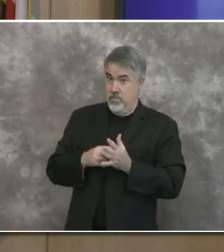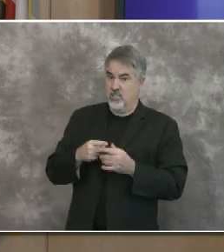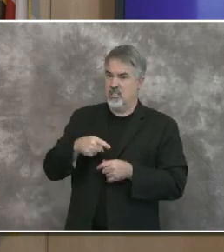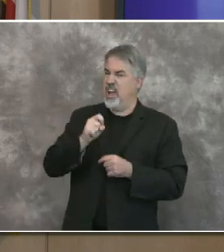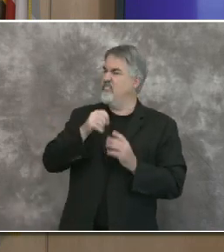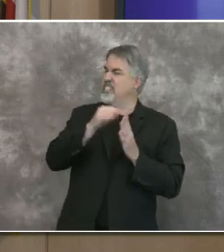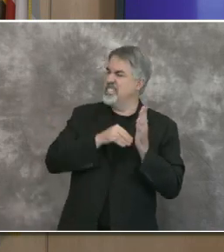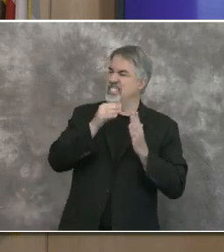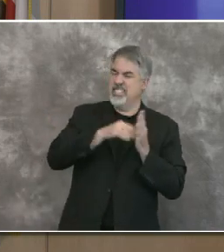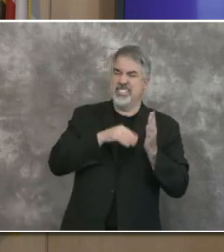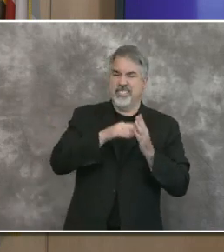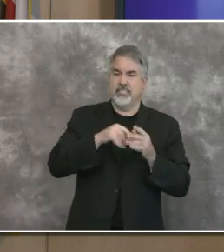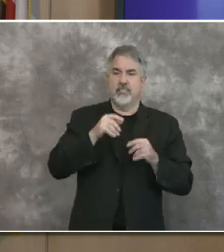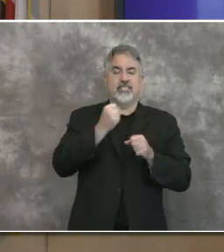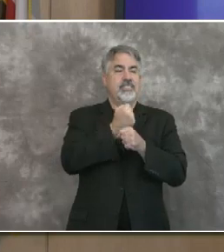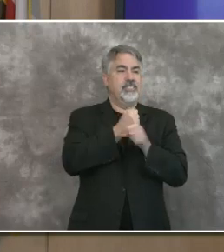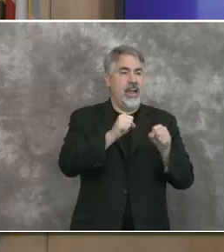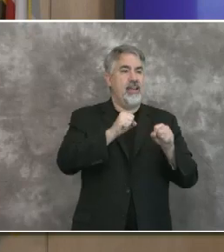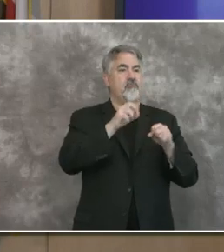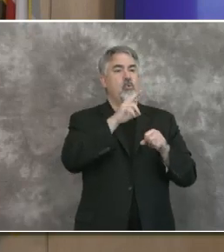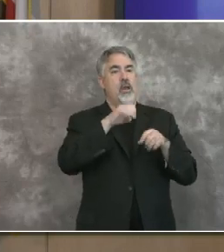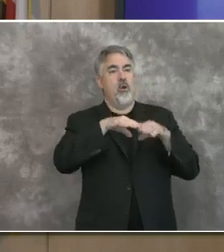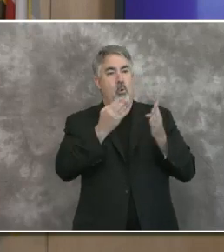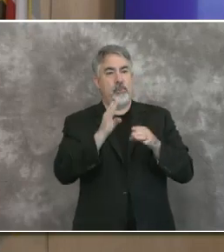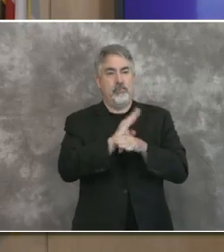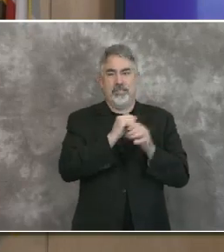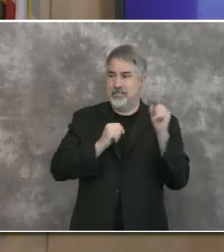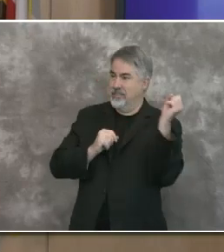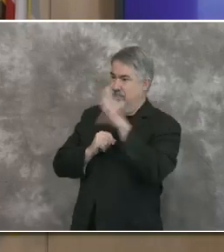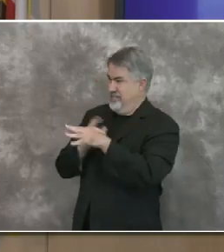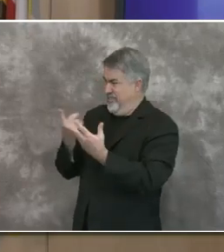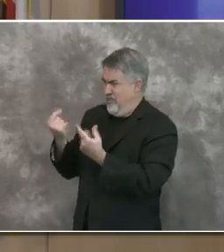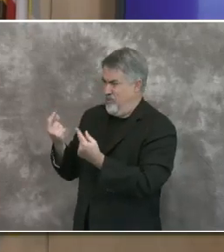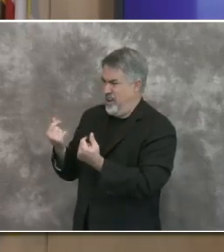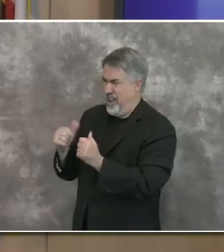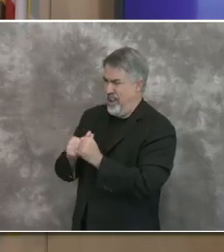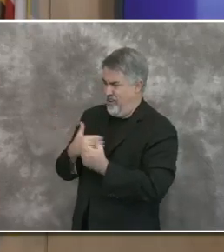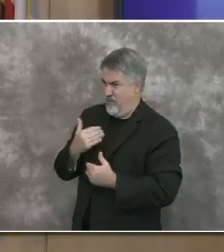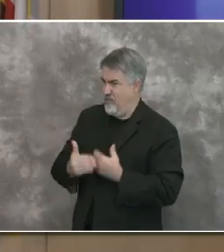plan prior to reopening? Okay, Supervisor Fletcher will respond.